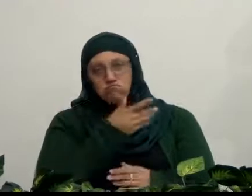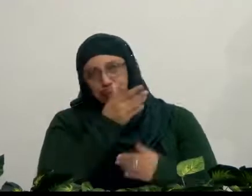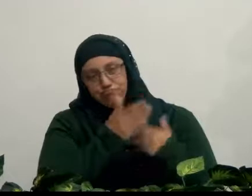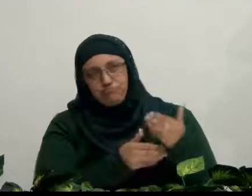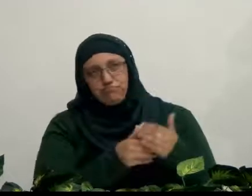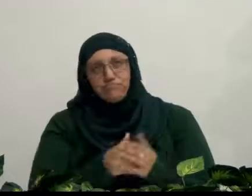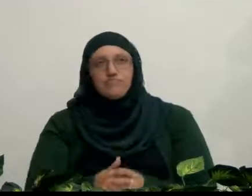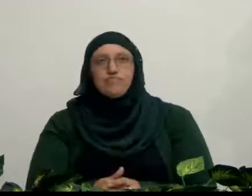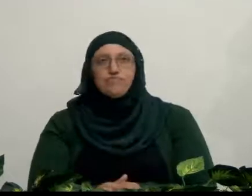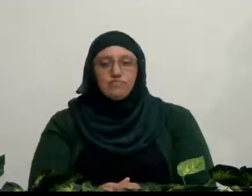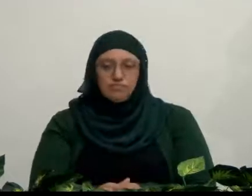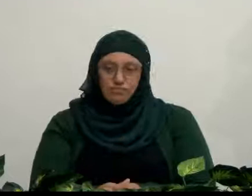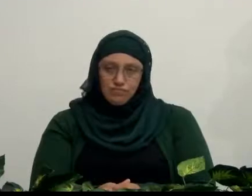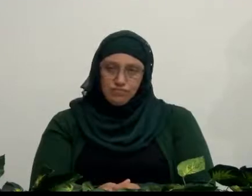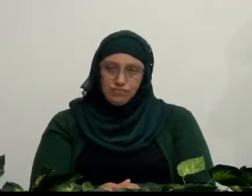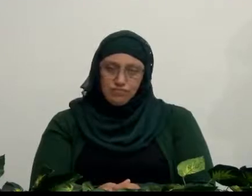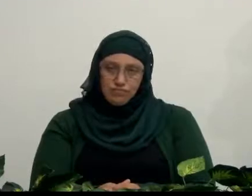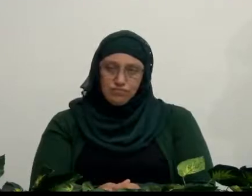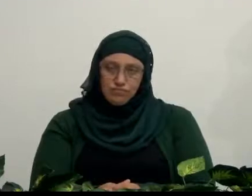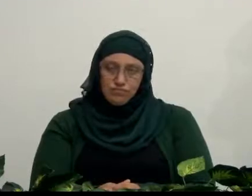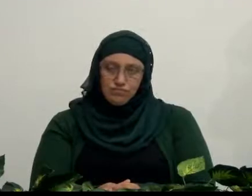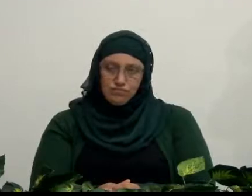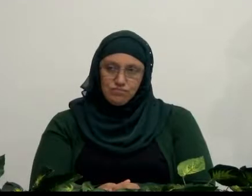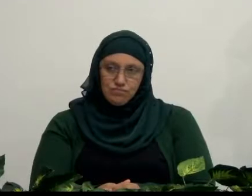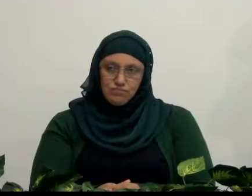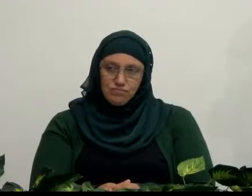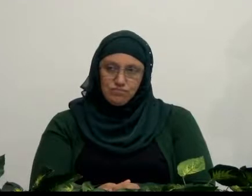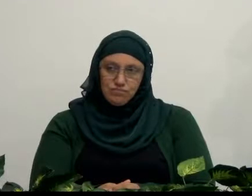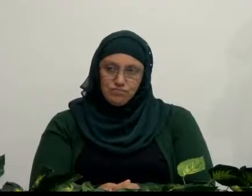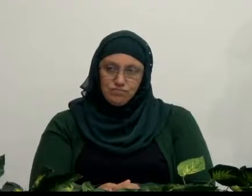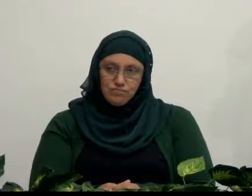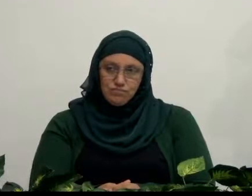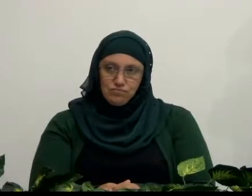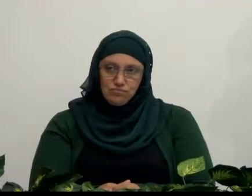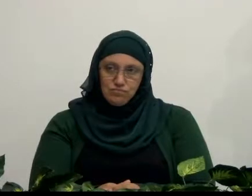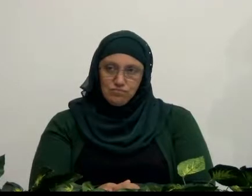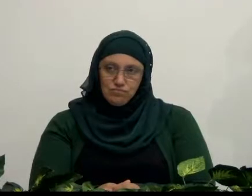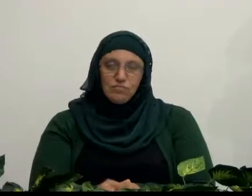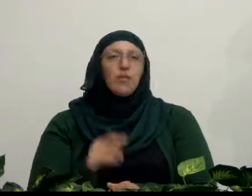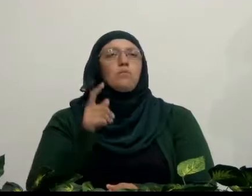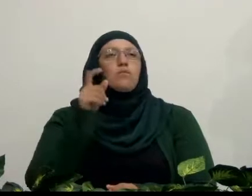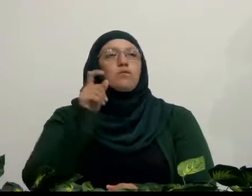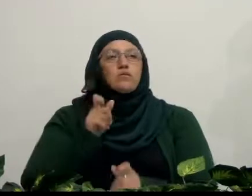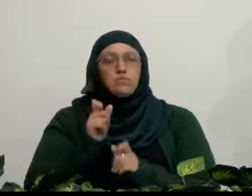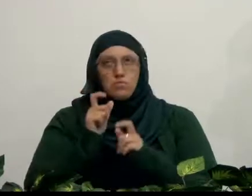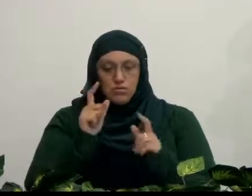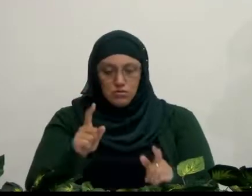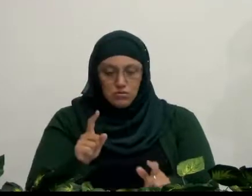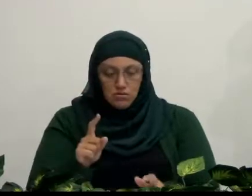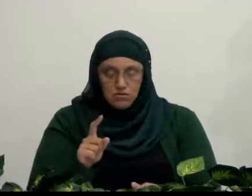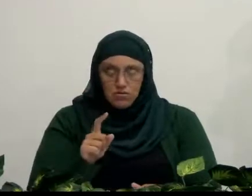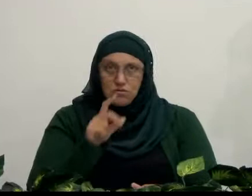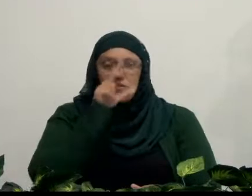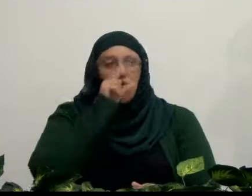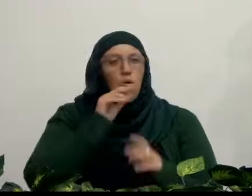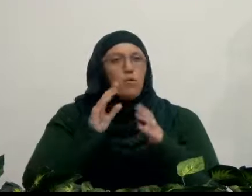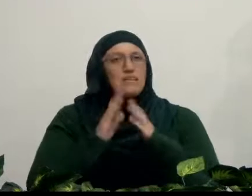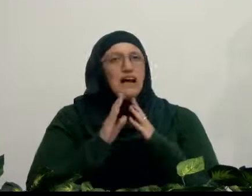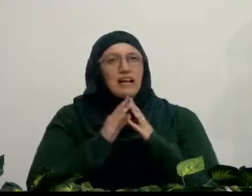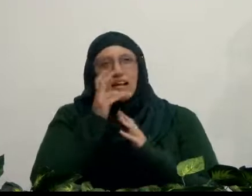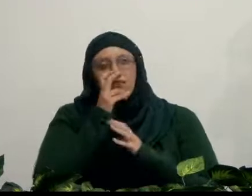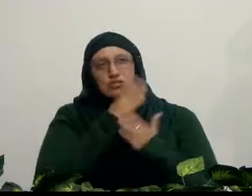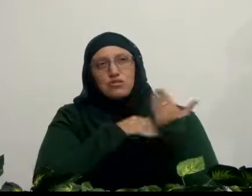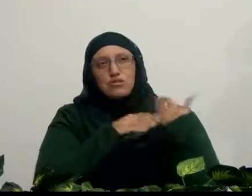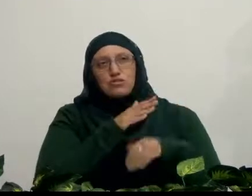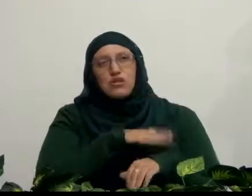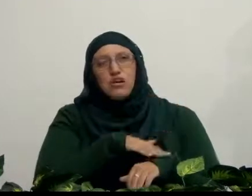Sadiq alayhi salam made a trip or was forced to go to Basra or Hira. Hira was a small town, ancient town, would